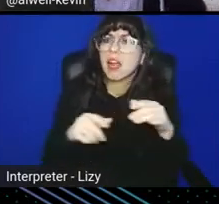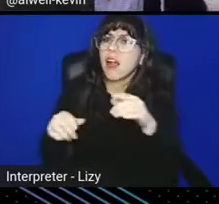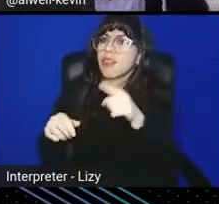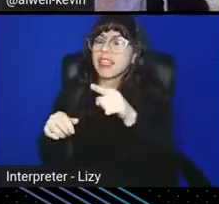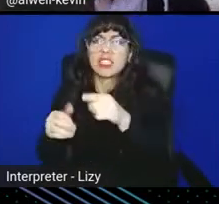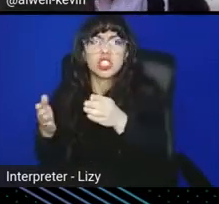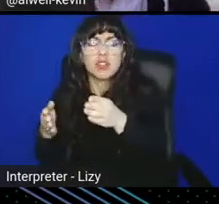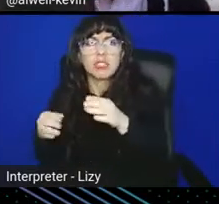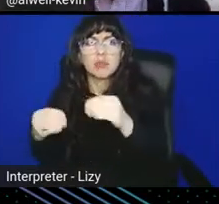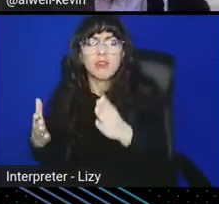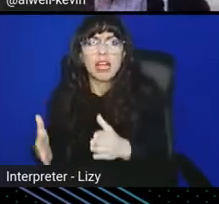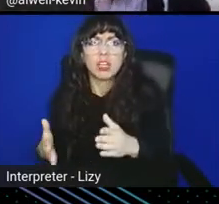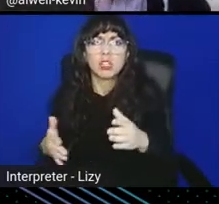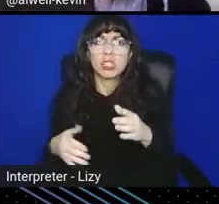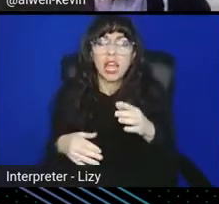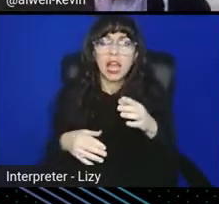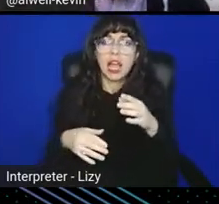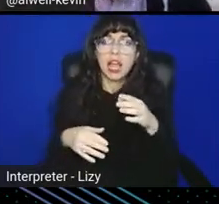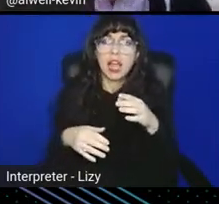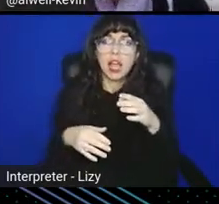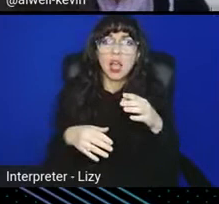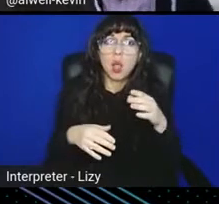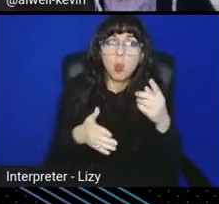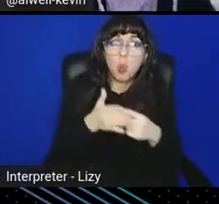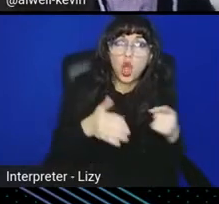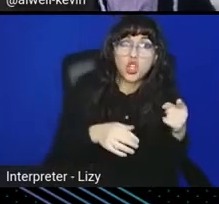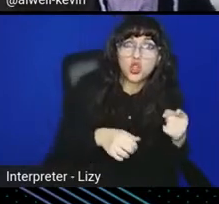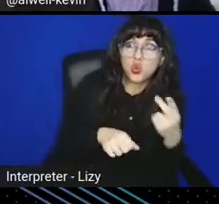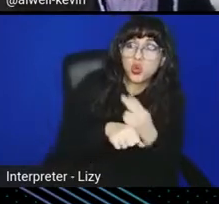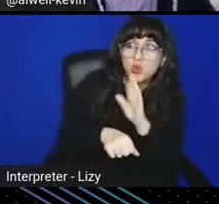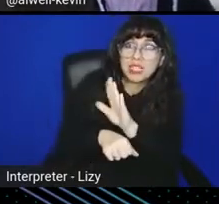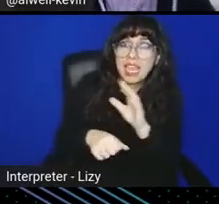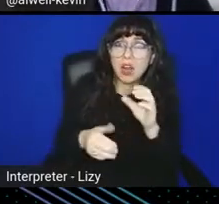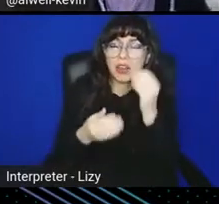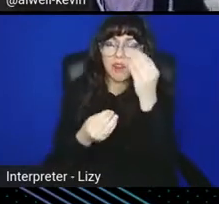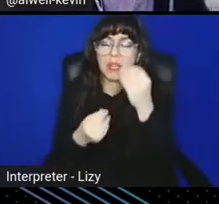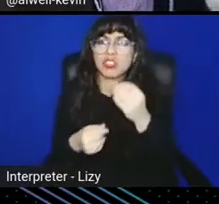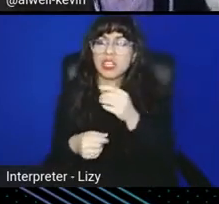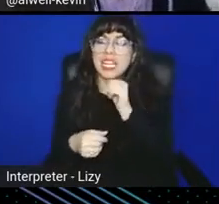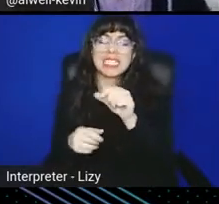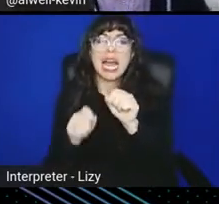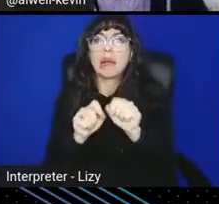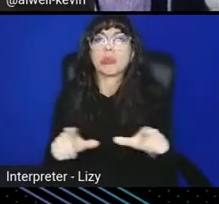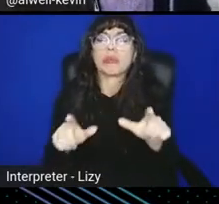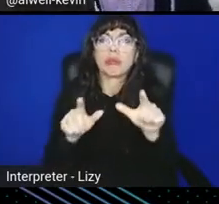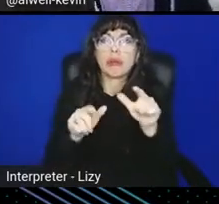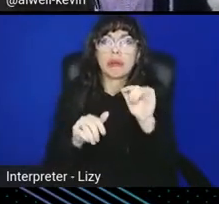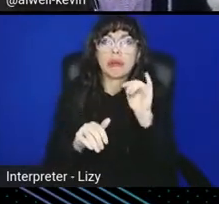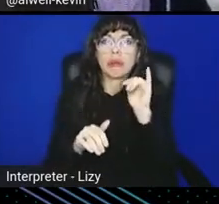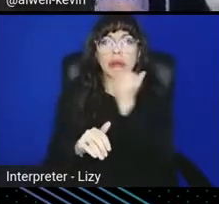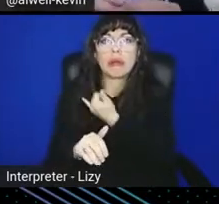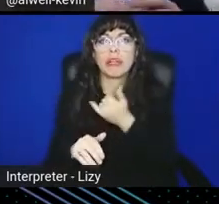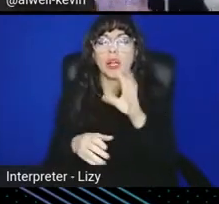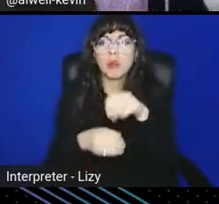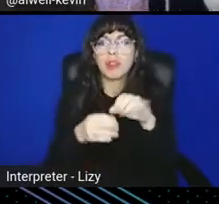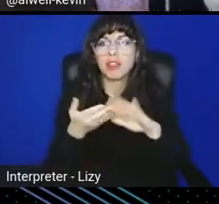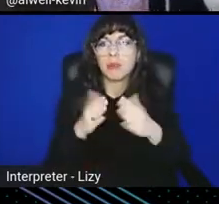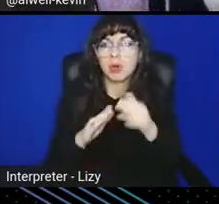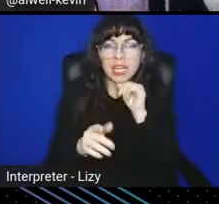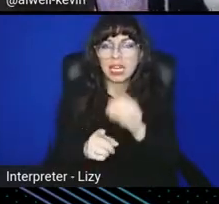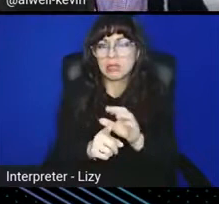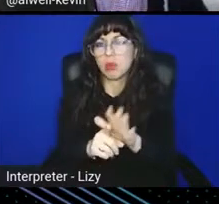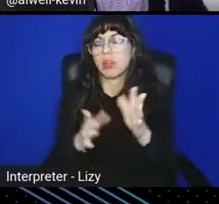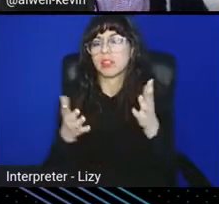their credentials that you're using are not leaked back into the community so that you're exploited, right? And so how can we kind